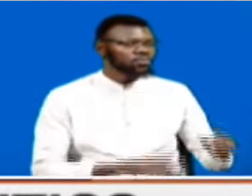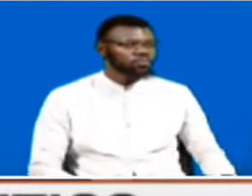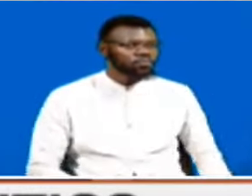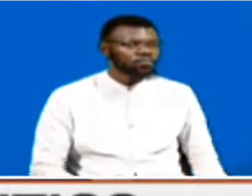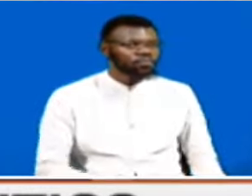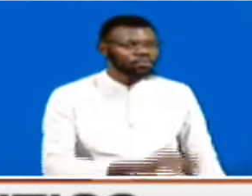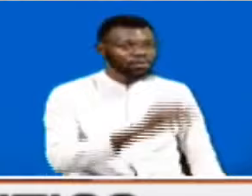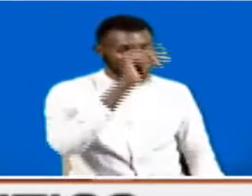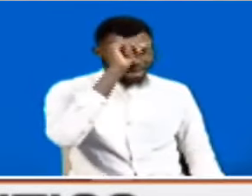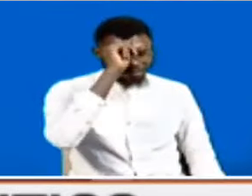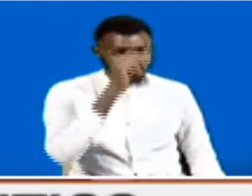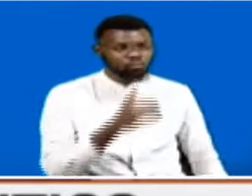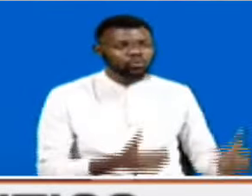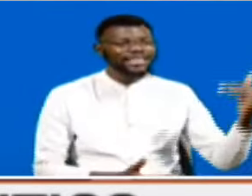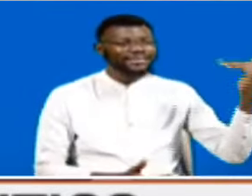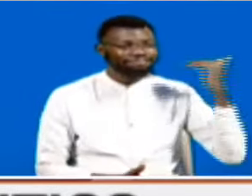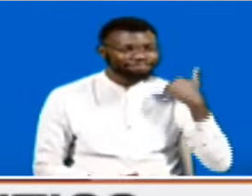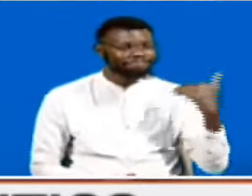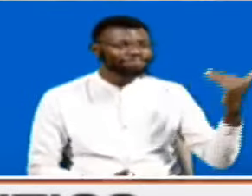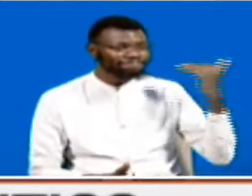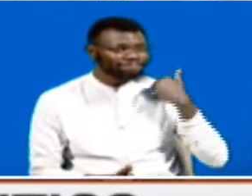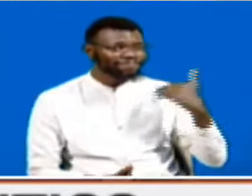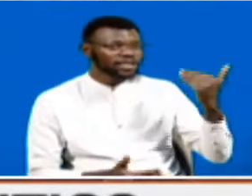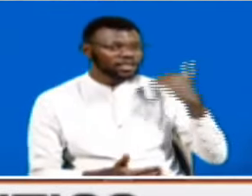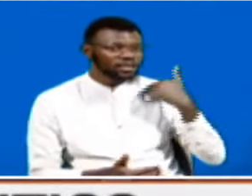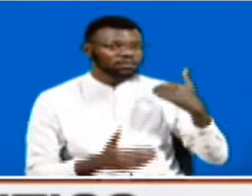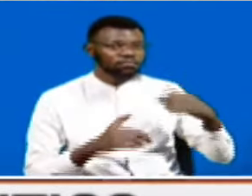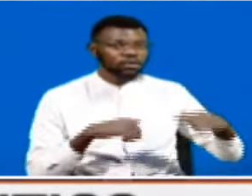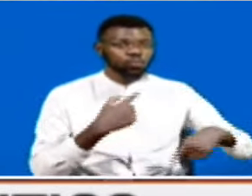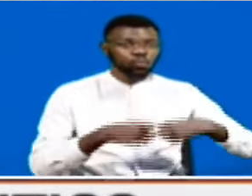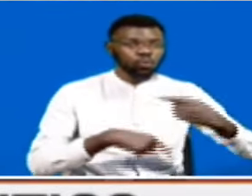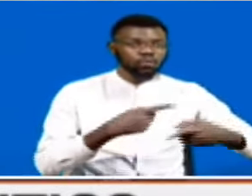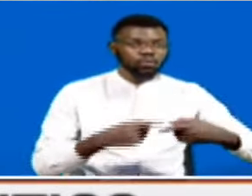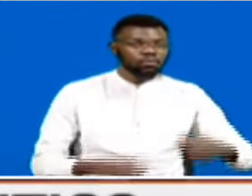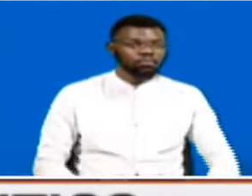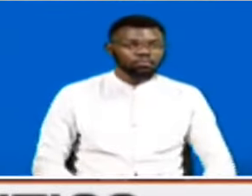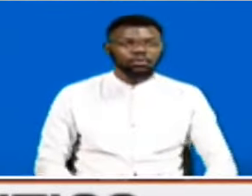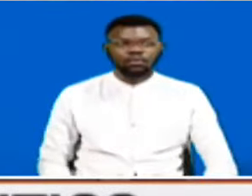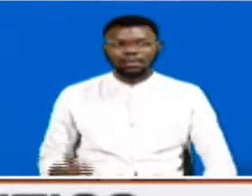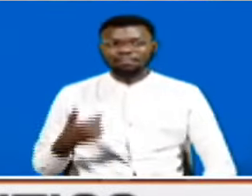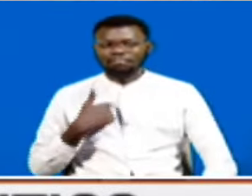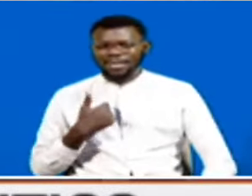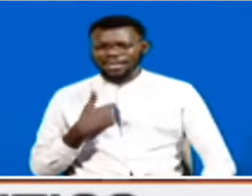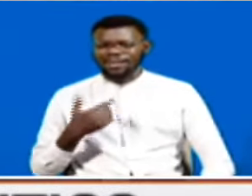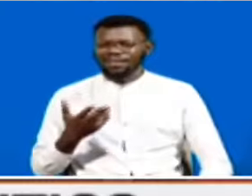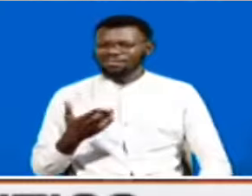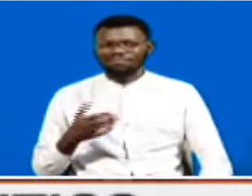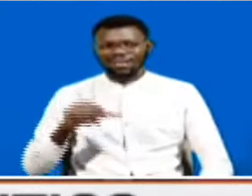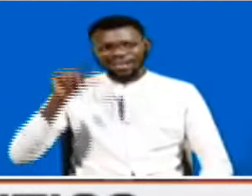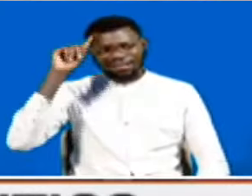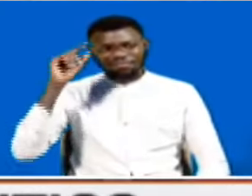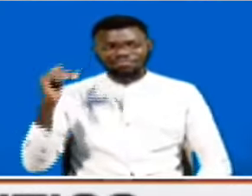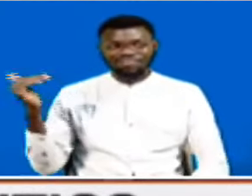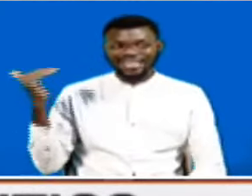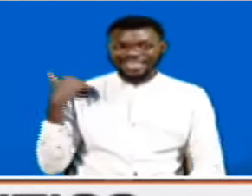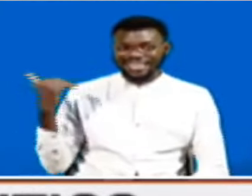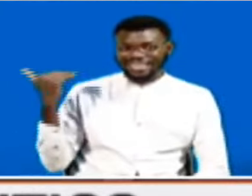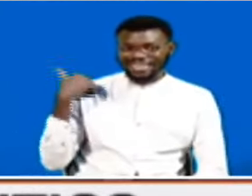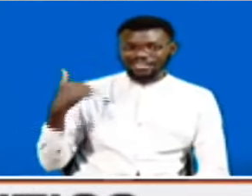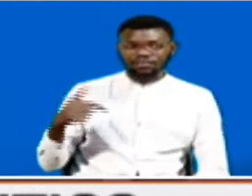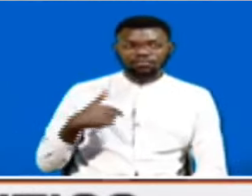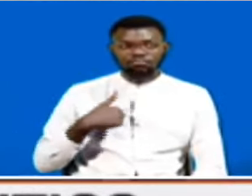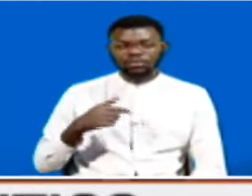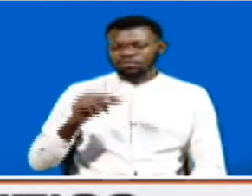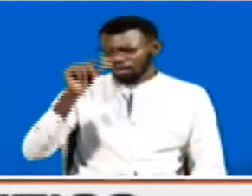government still harassing you in court? Yeah, you'll expect someone in my position to be harassed. Do you imagine a governor who has served